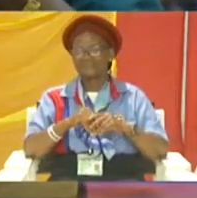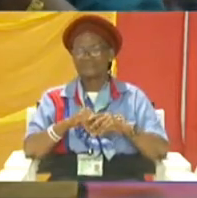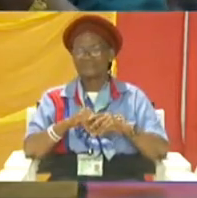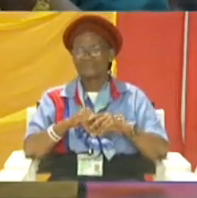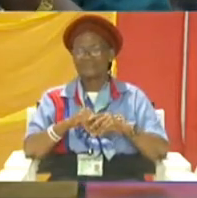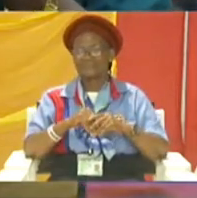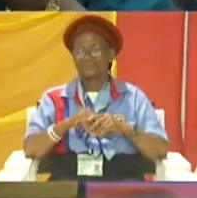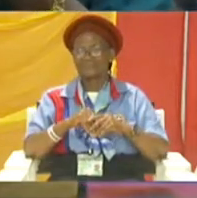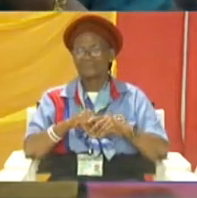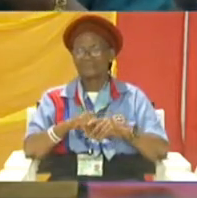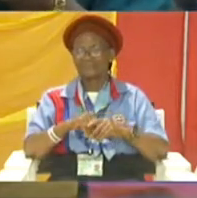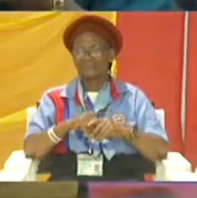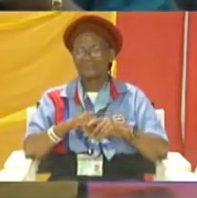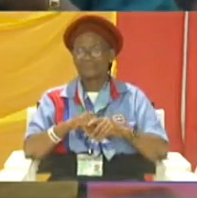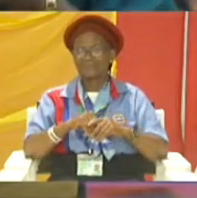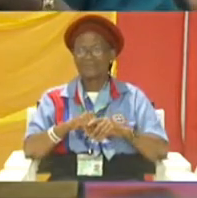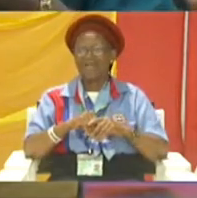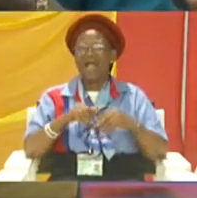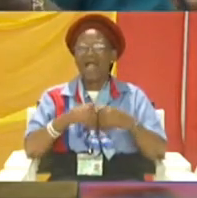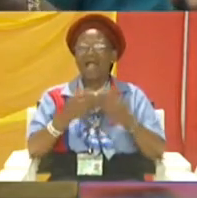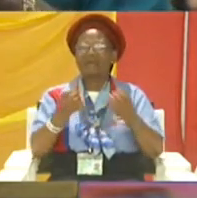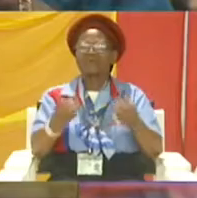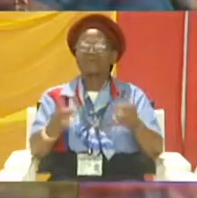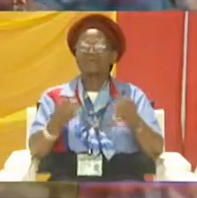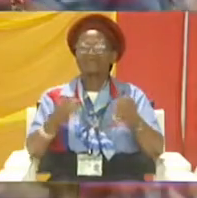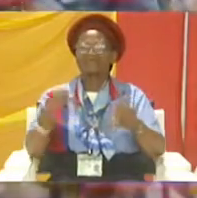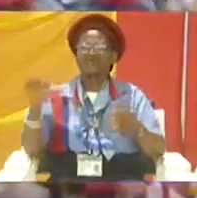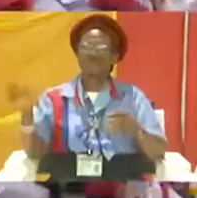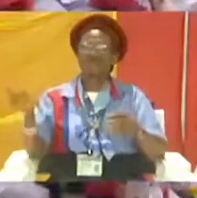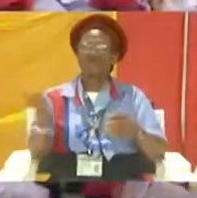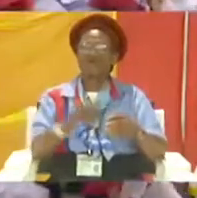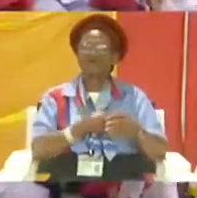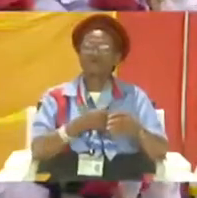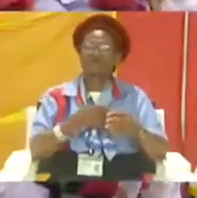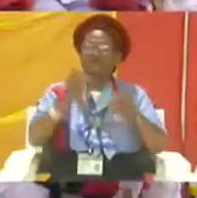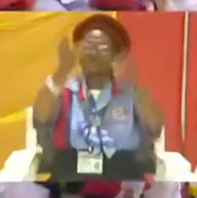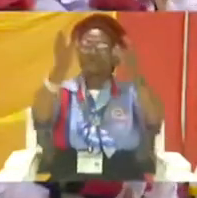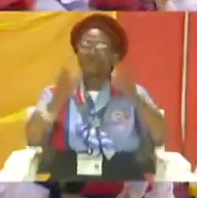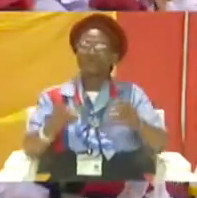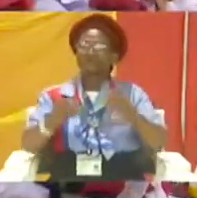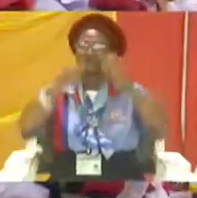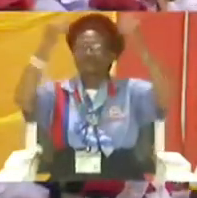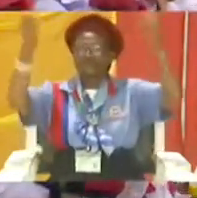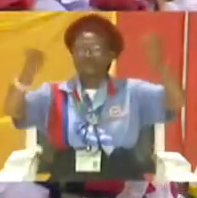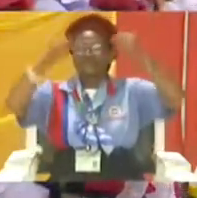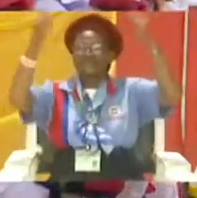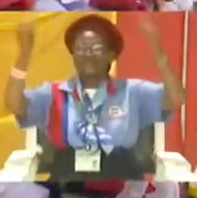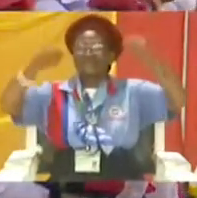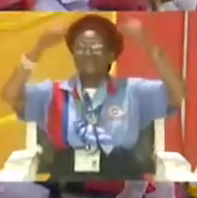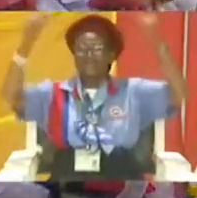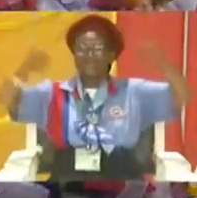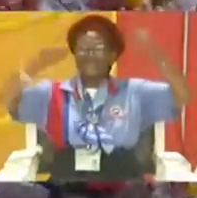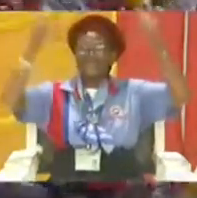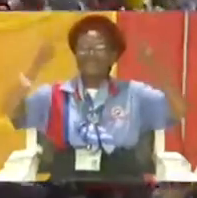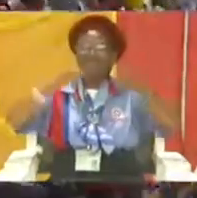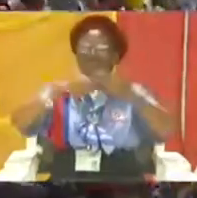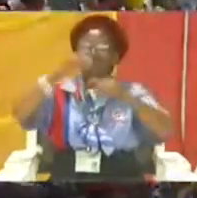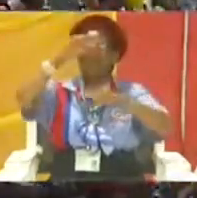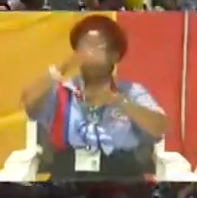many of you want jubilee tonight? Are you really